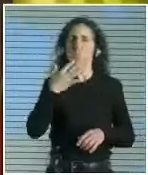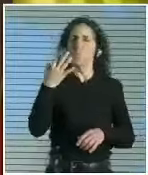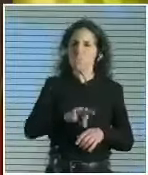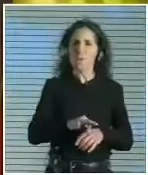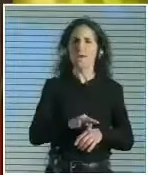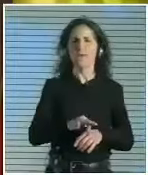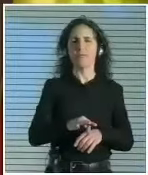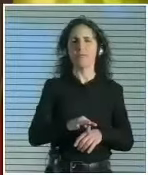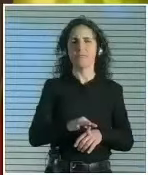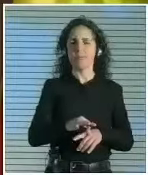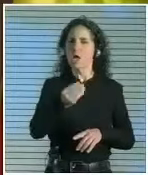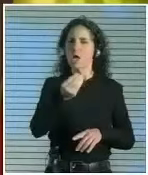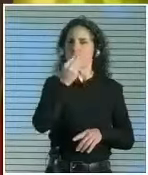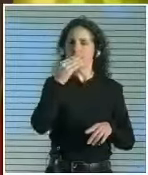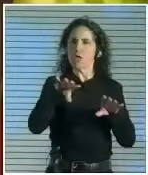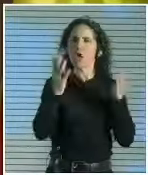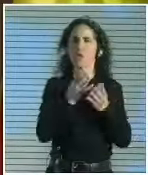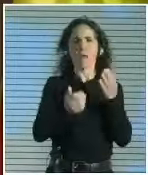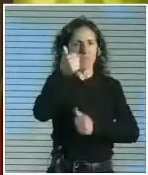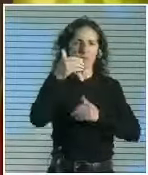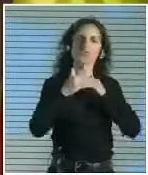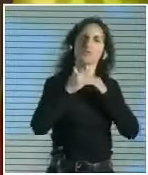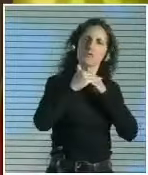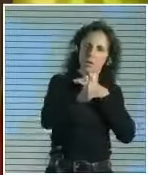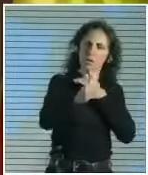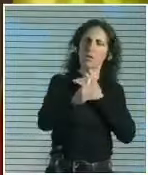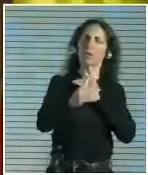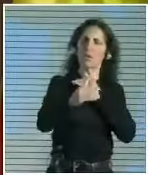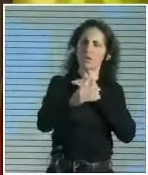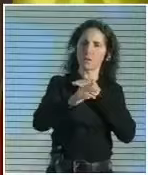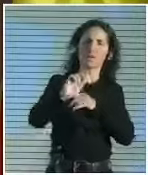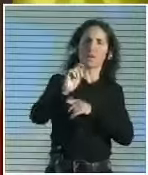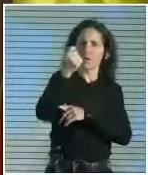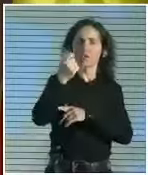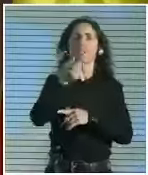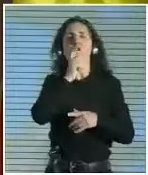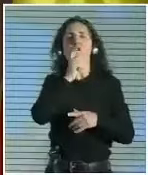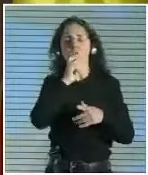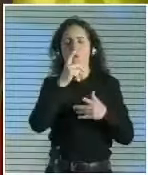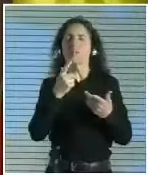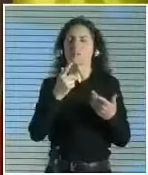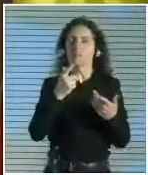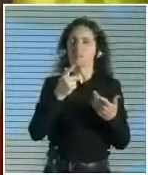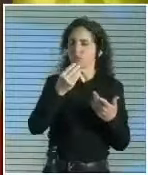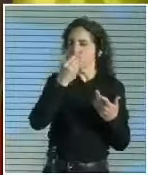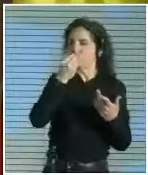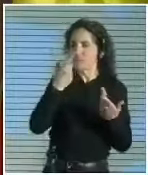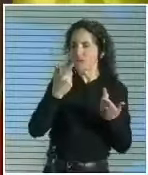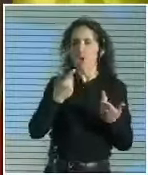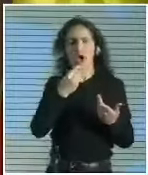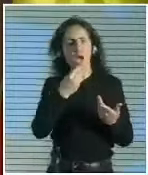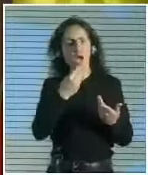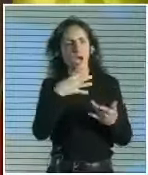food by the sector and the individuals that we can trigger changes on the production side. So we really need to do this. It's